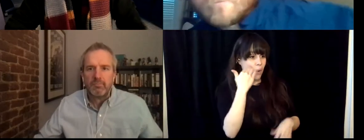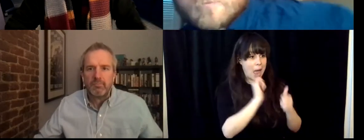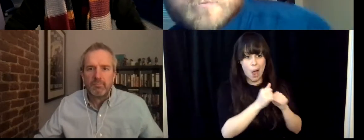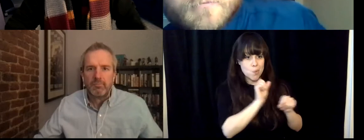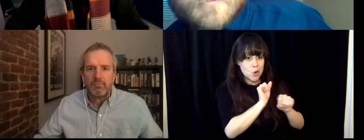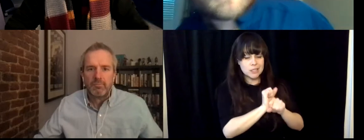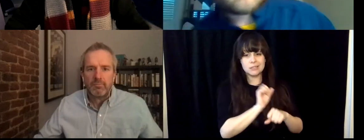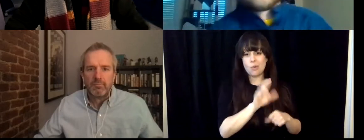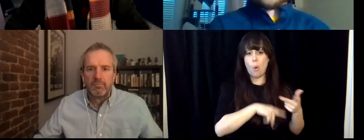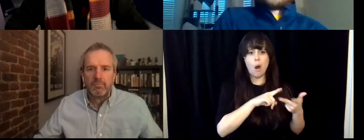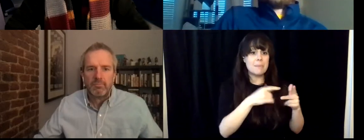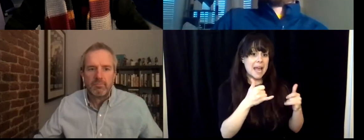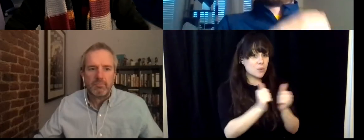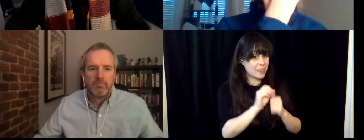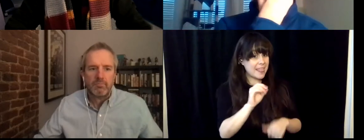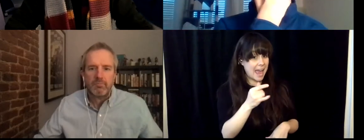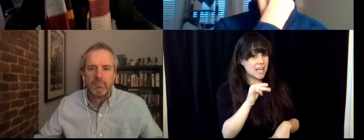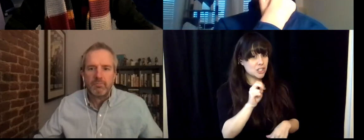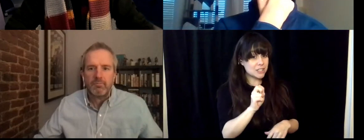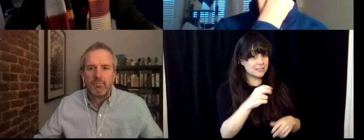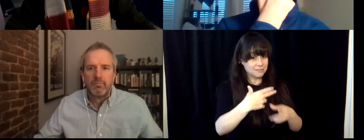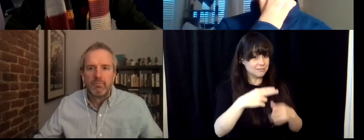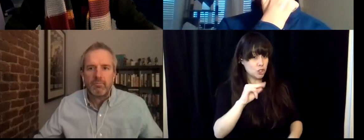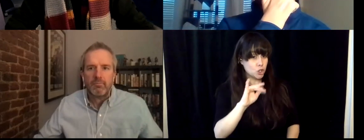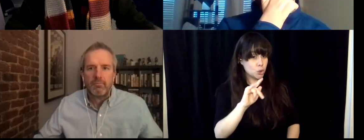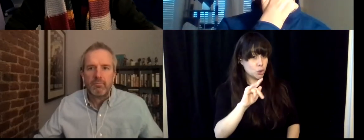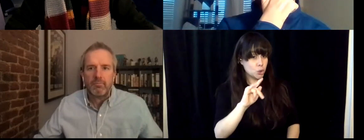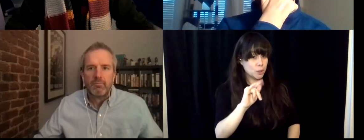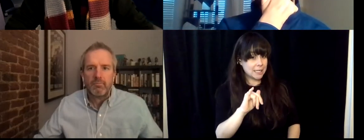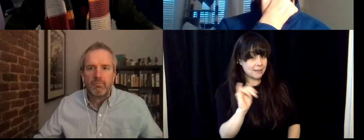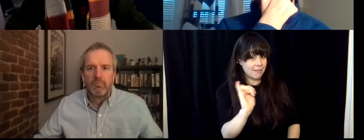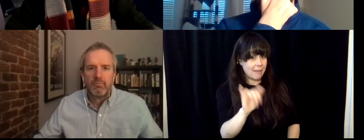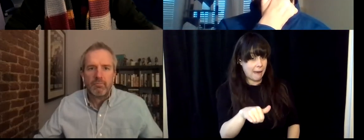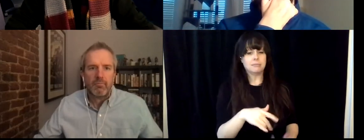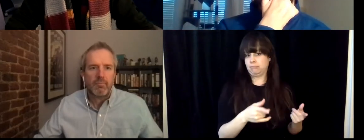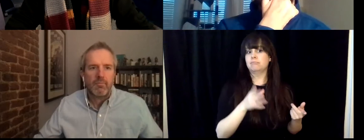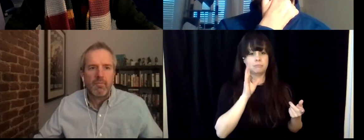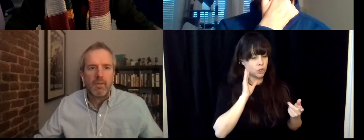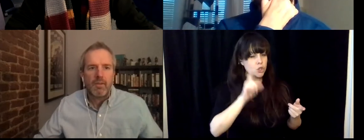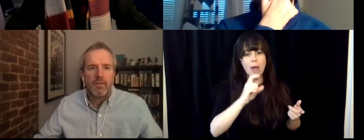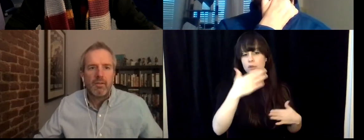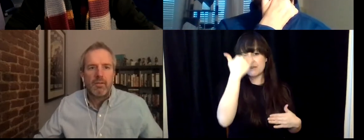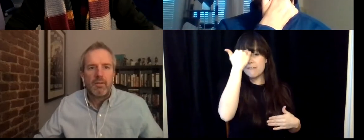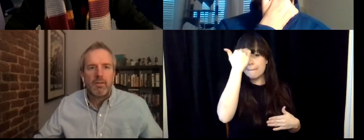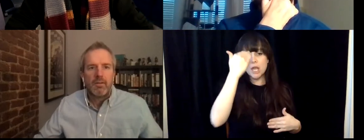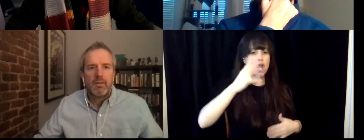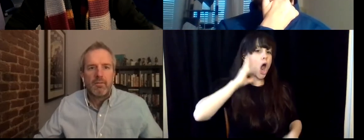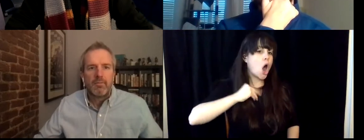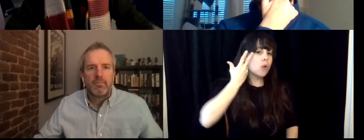going to do better in the position and be able to get better pay, better